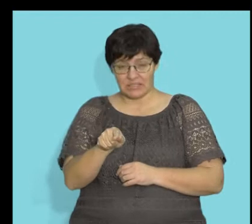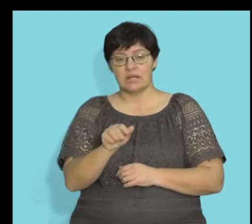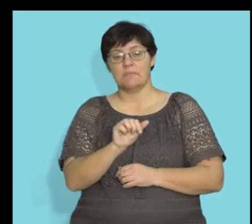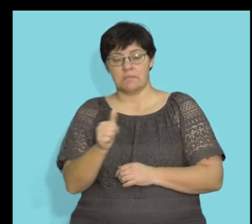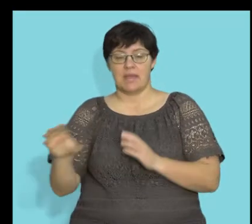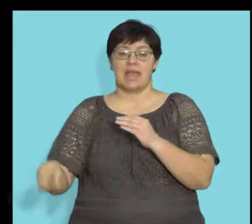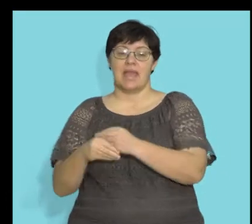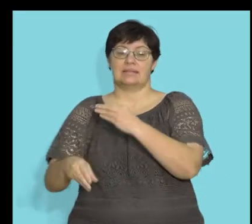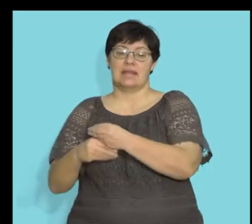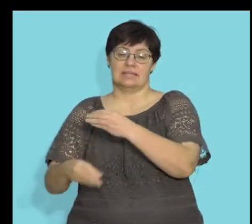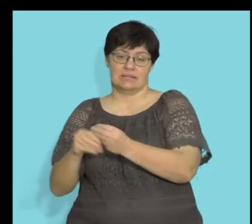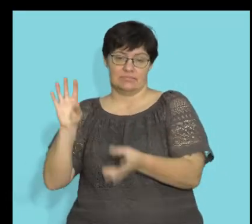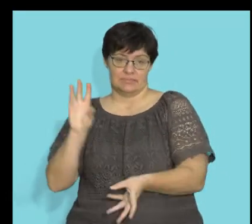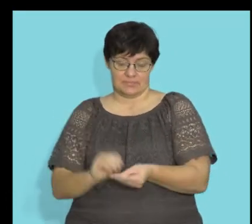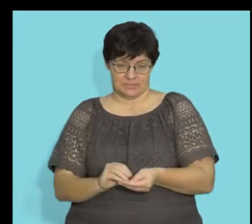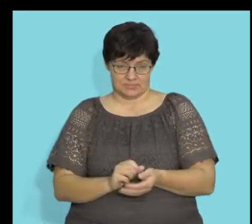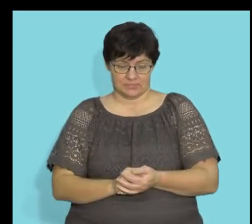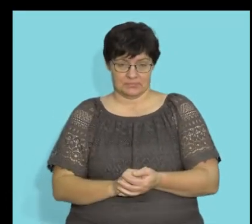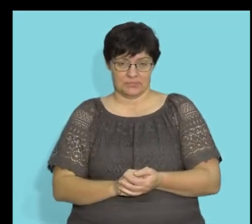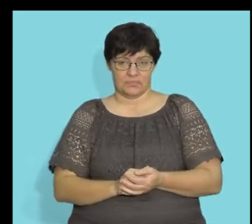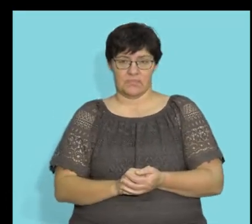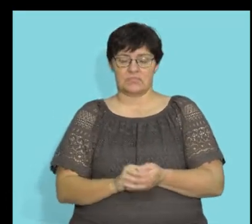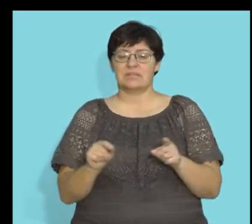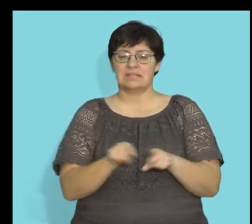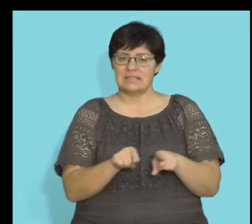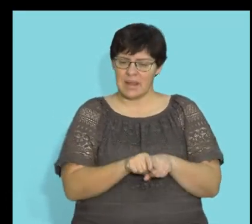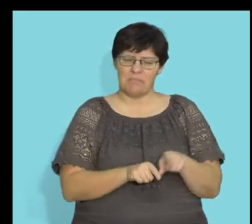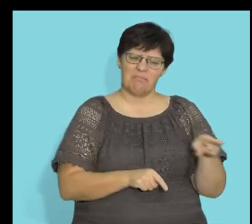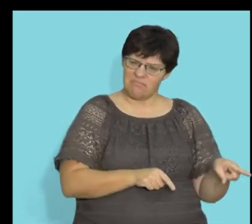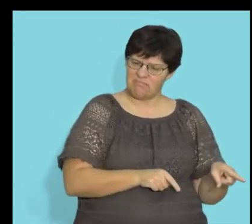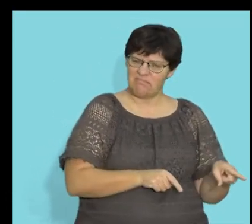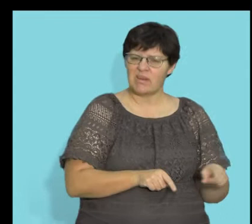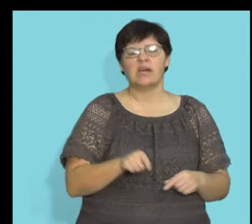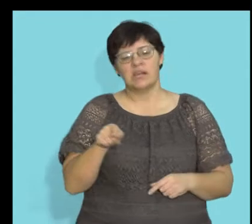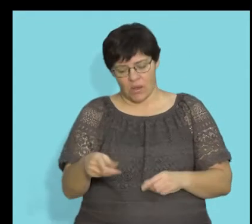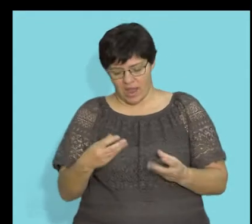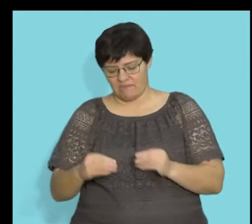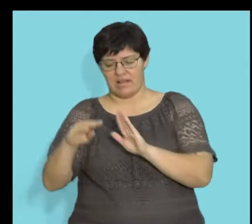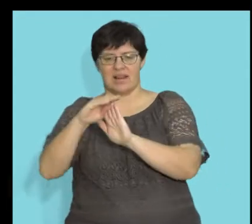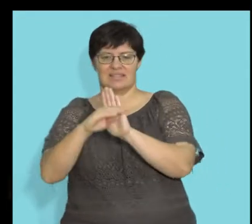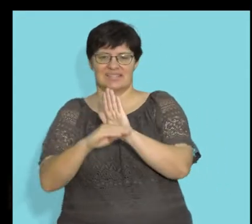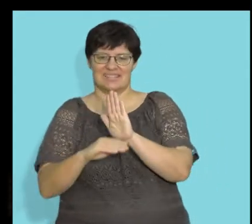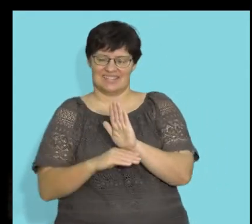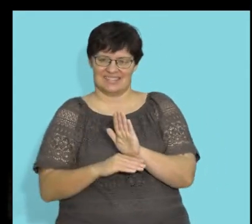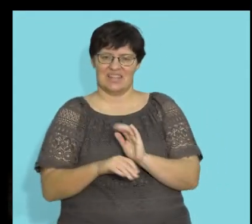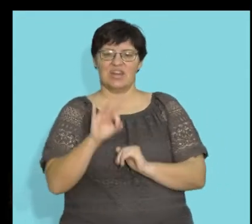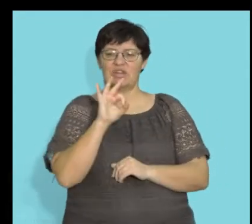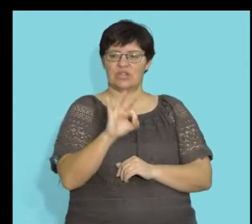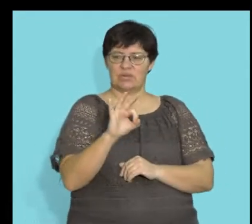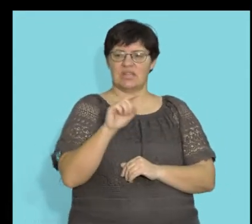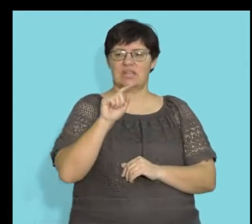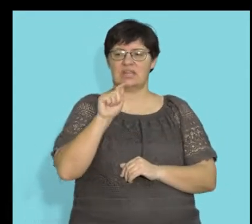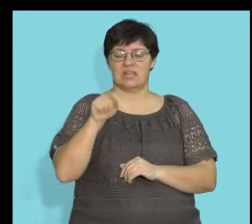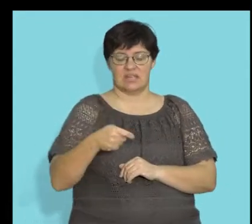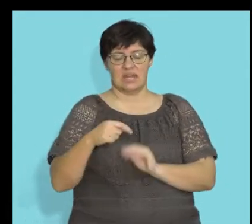sequence are added together. So similar to the arithmetic series, I've now got a list. So I've got